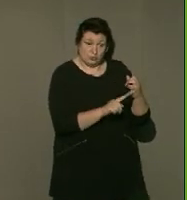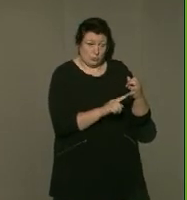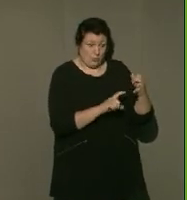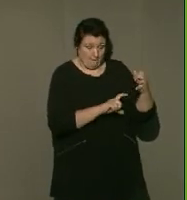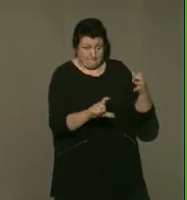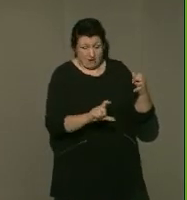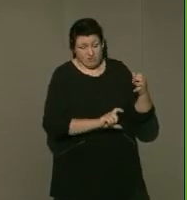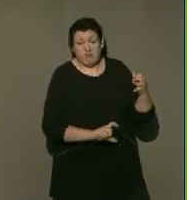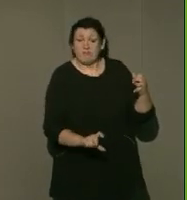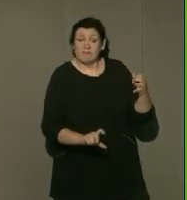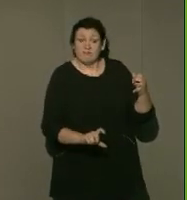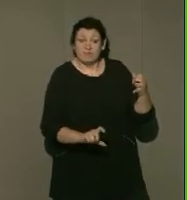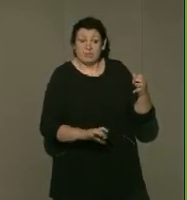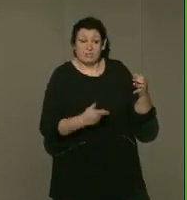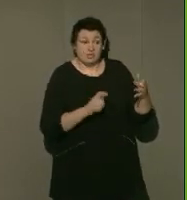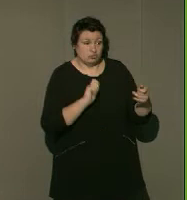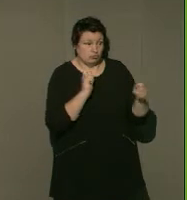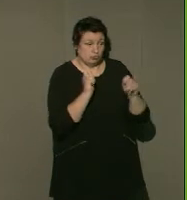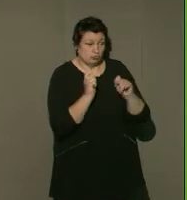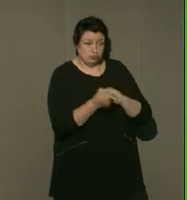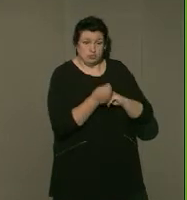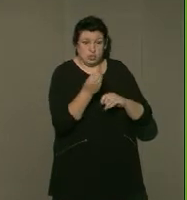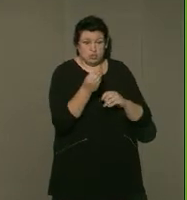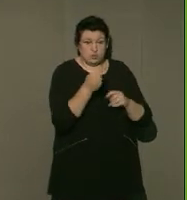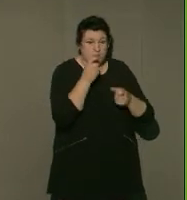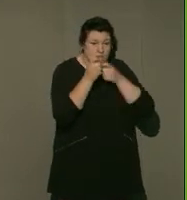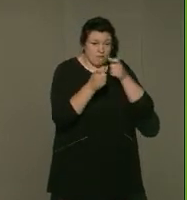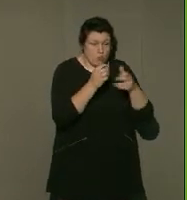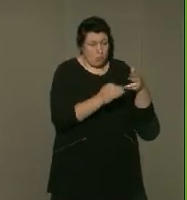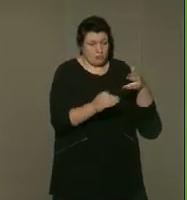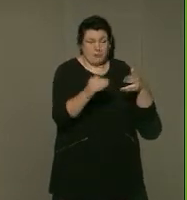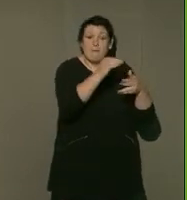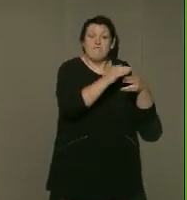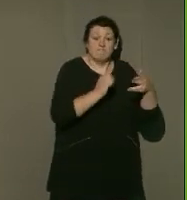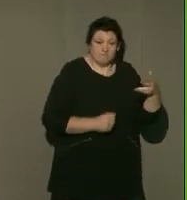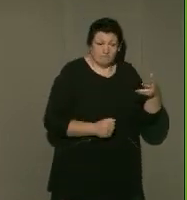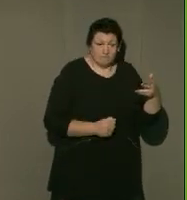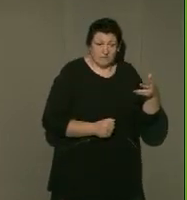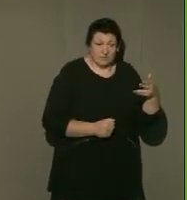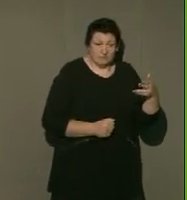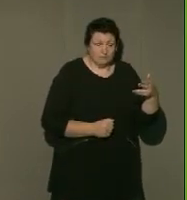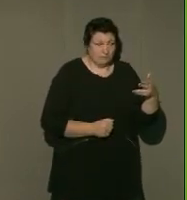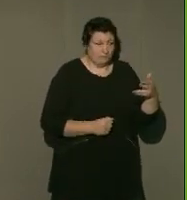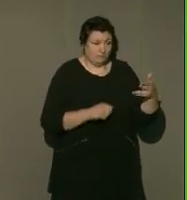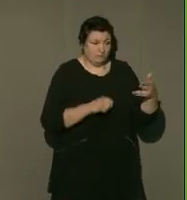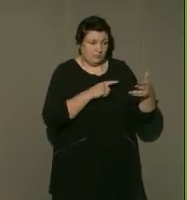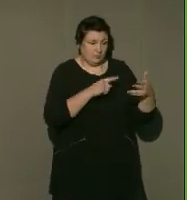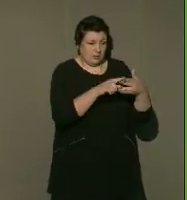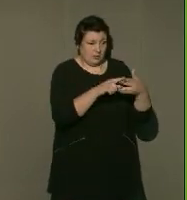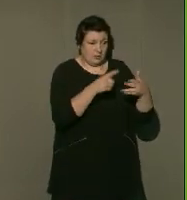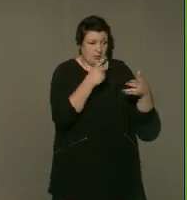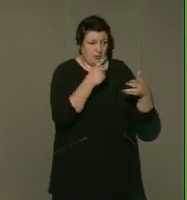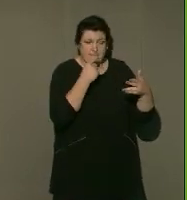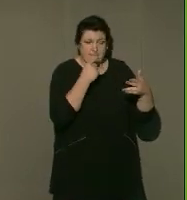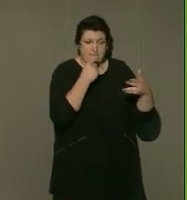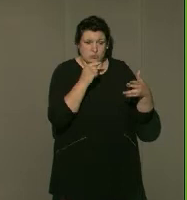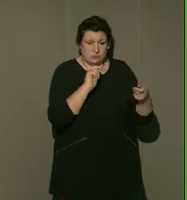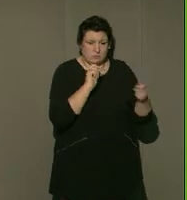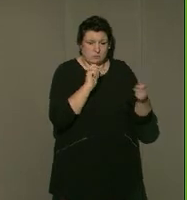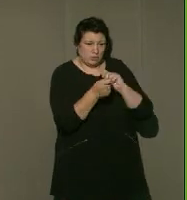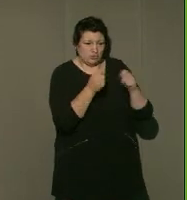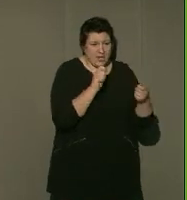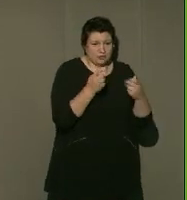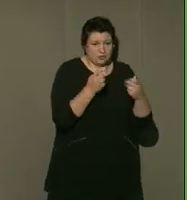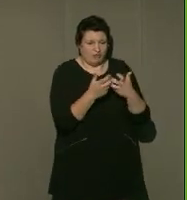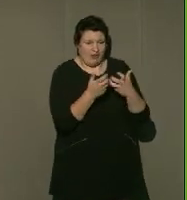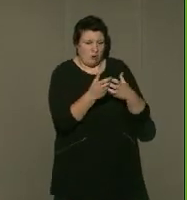paragraphs and changes some of the text above in ways that may or may not change it in relation to how it relates to policy.